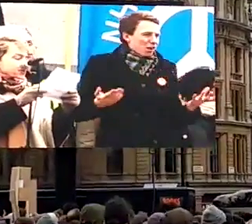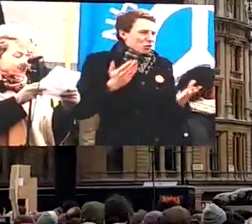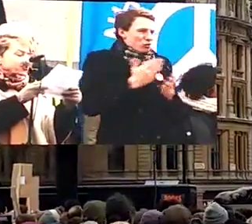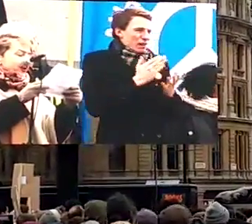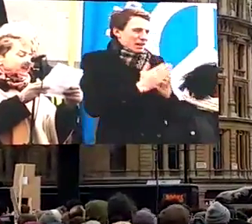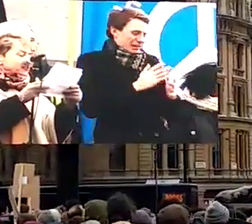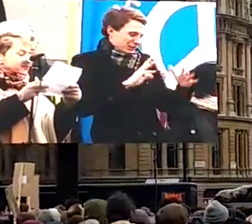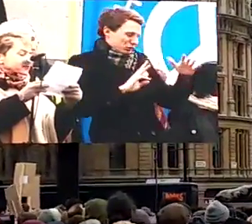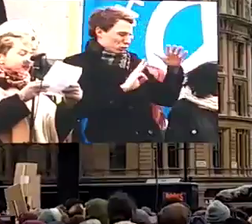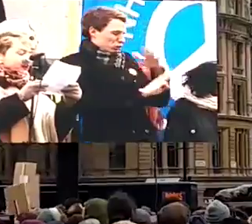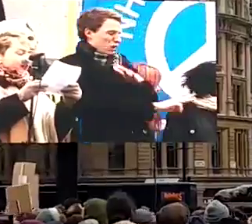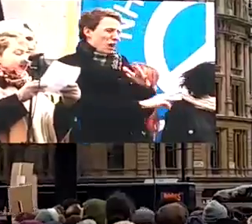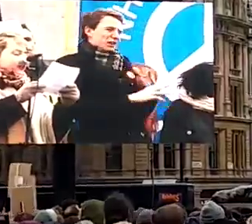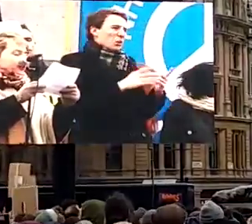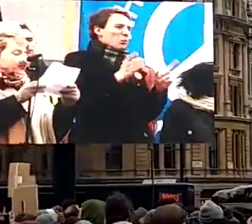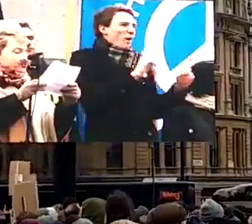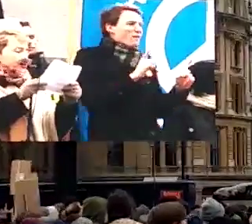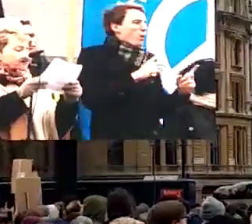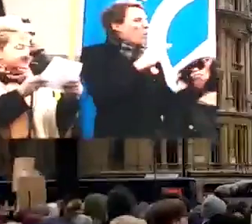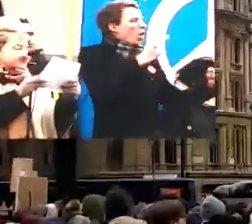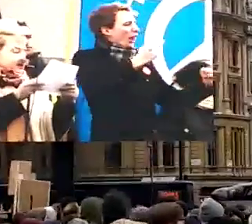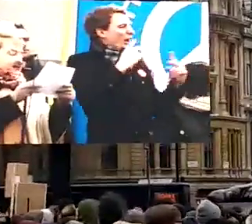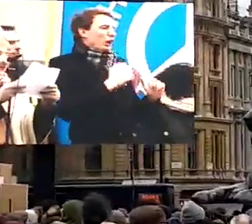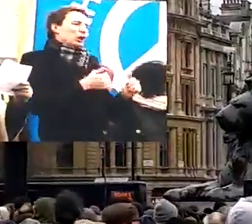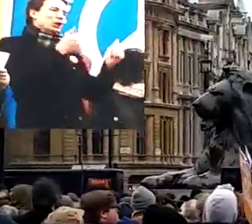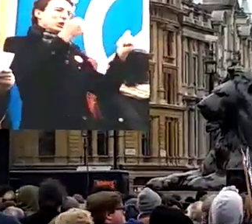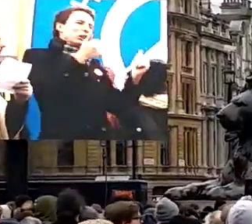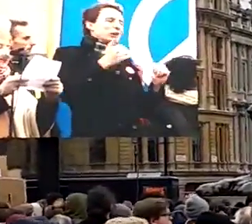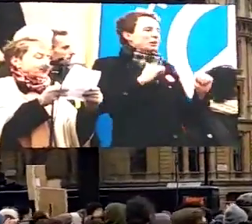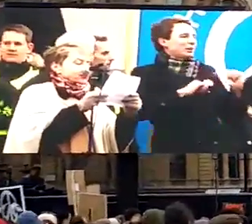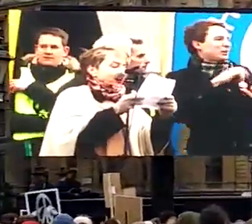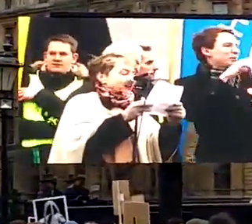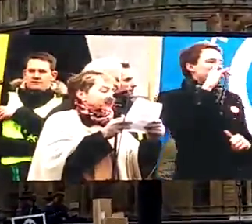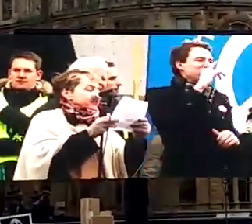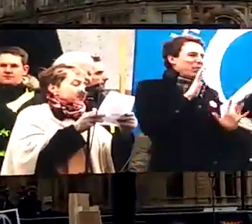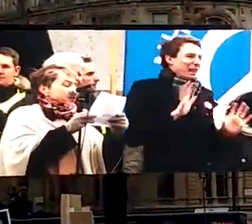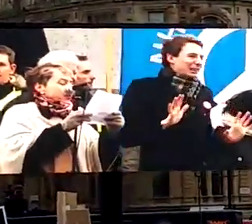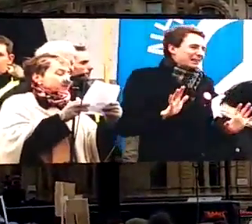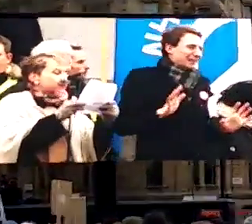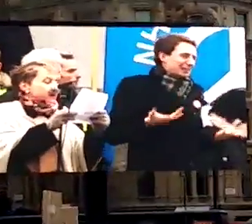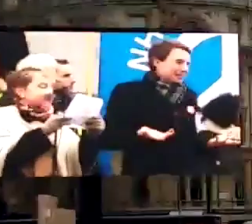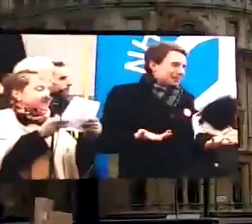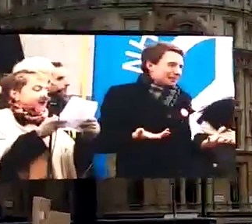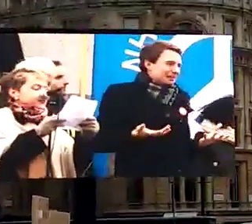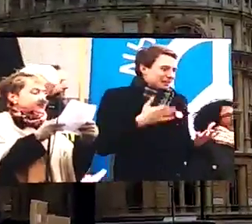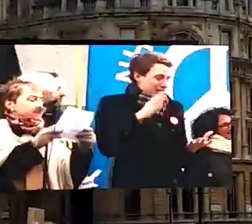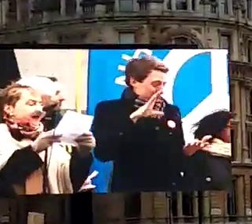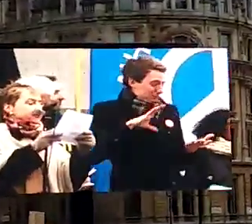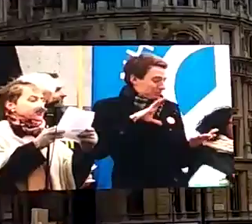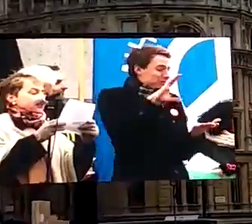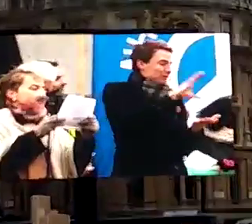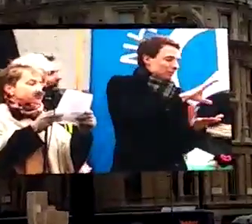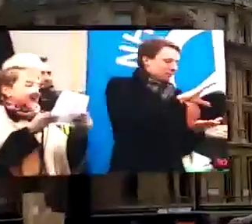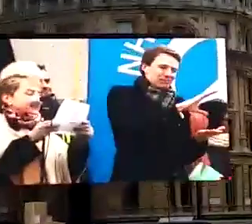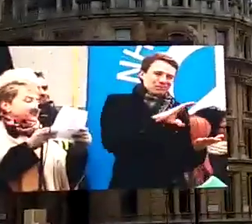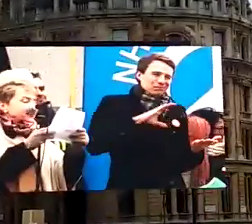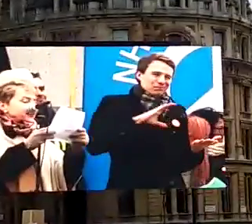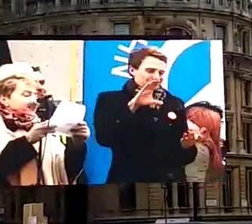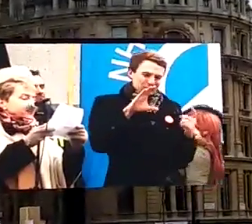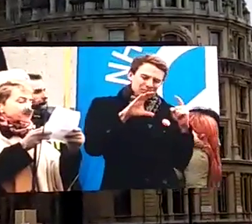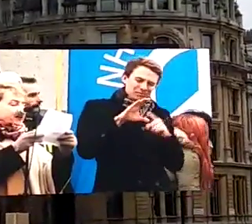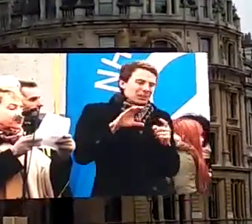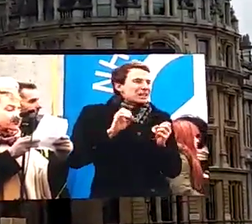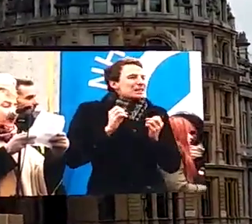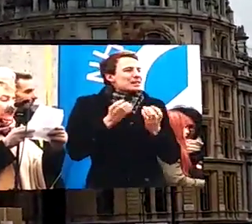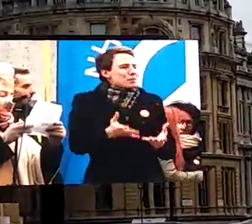vanity project. The huge sums of money earmarked for Trident would be much better spent